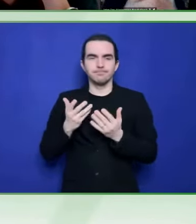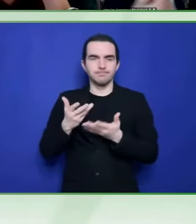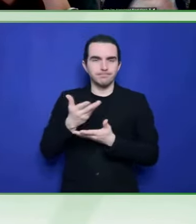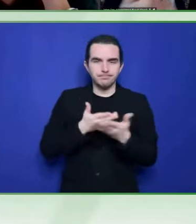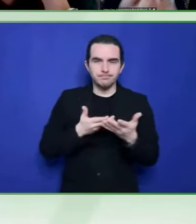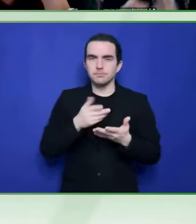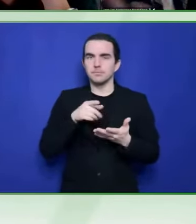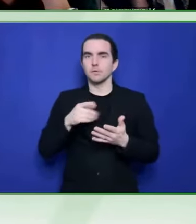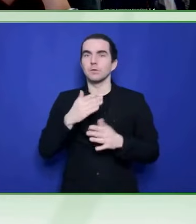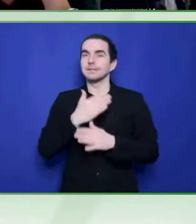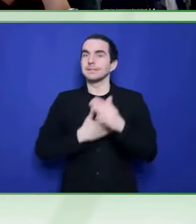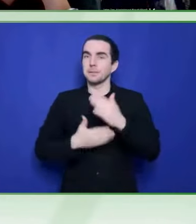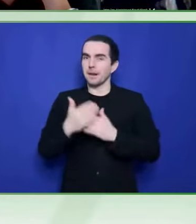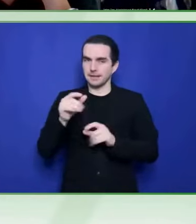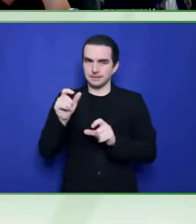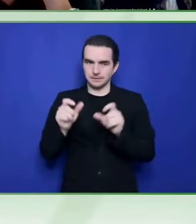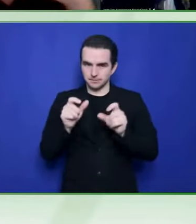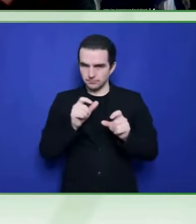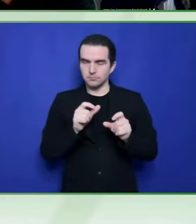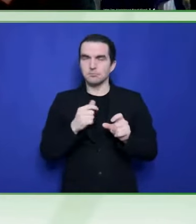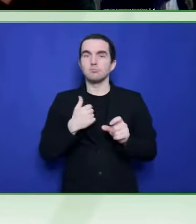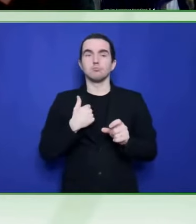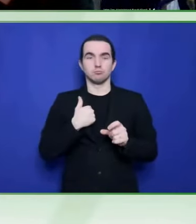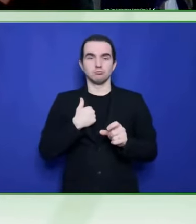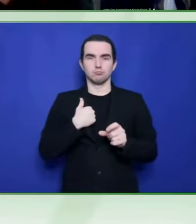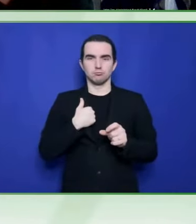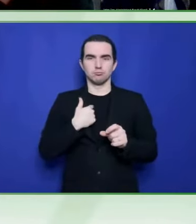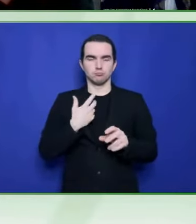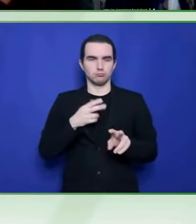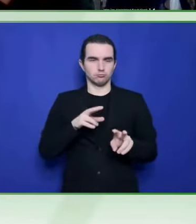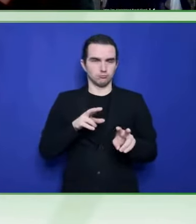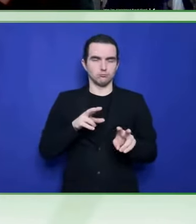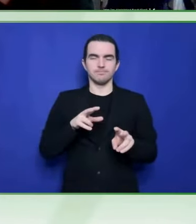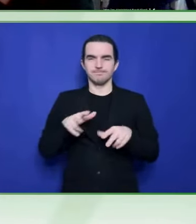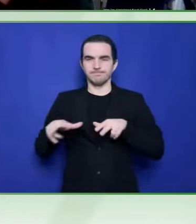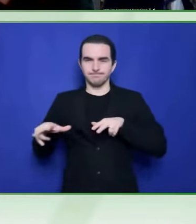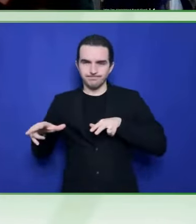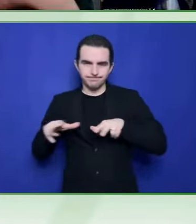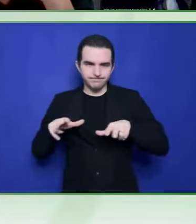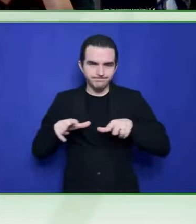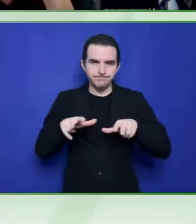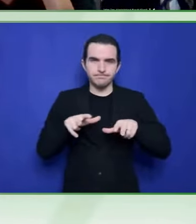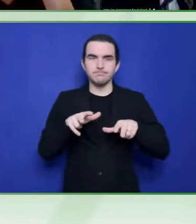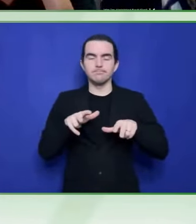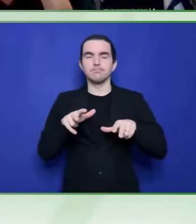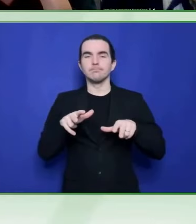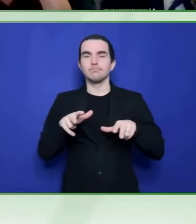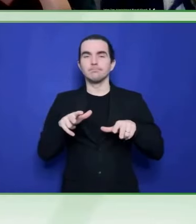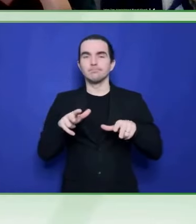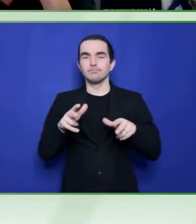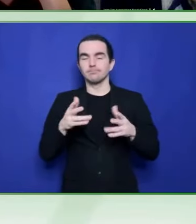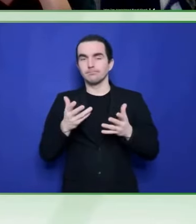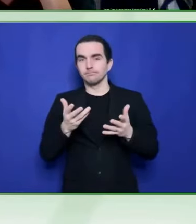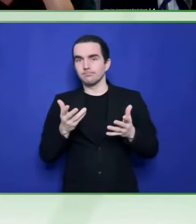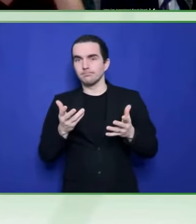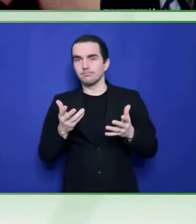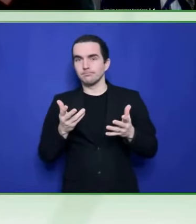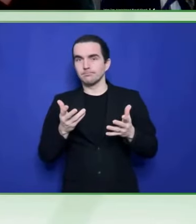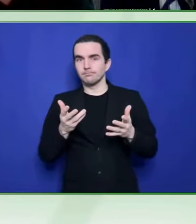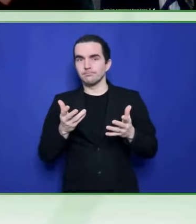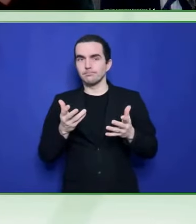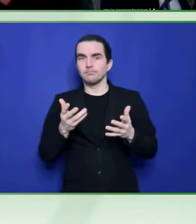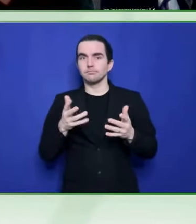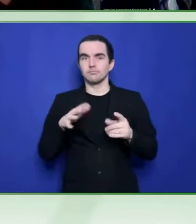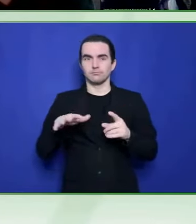organized by Ministry of Transport to extend our solution